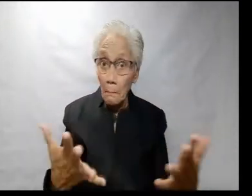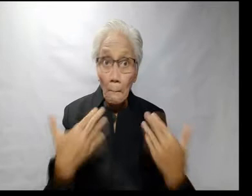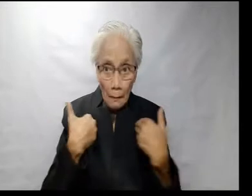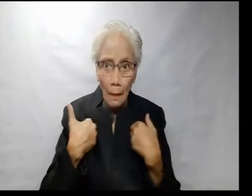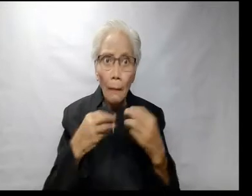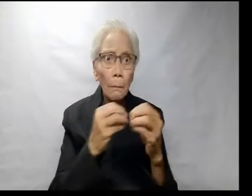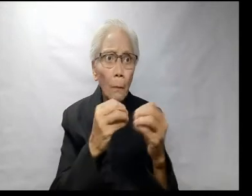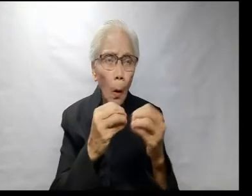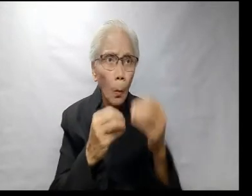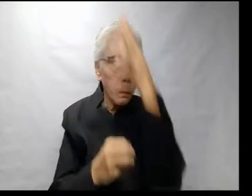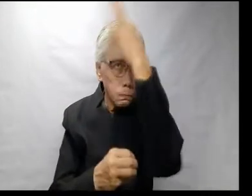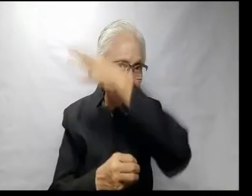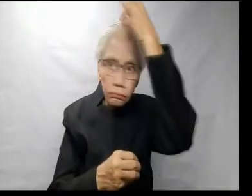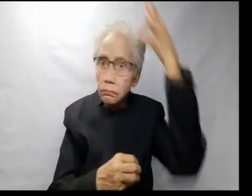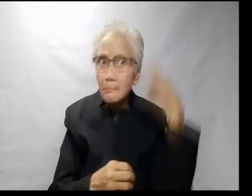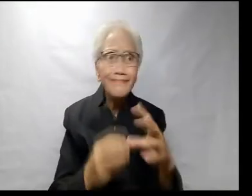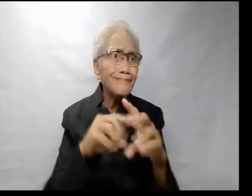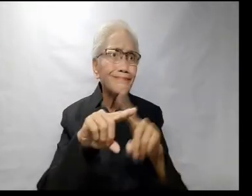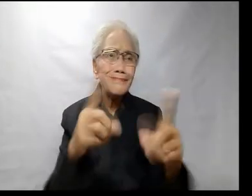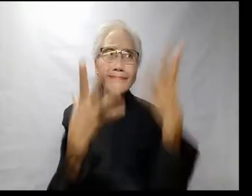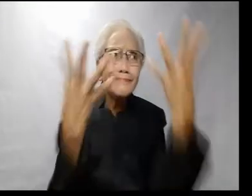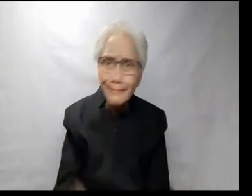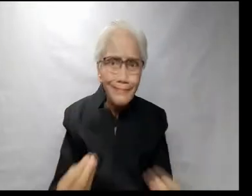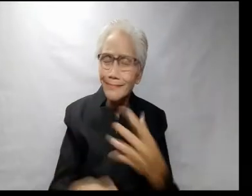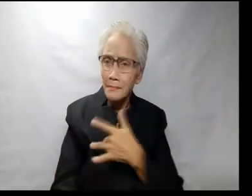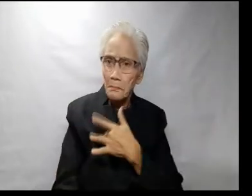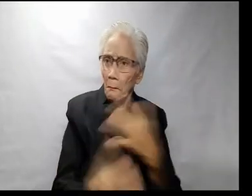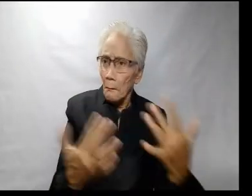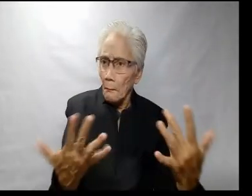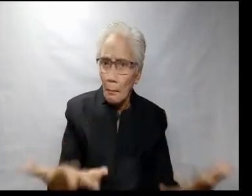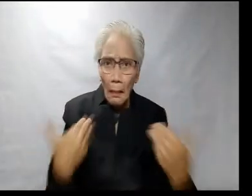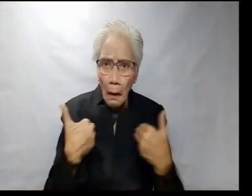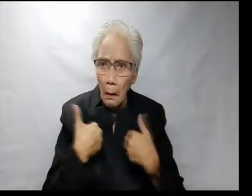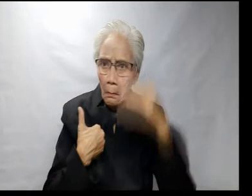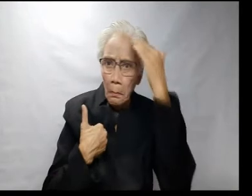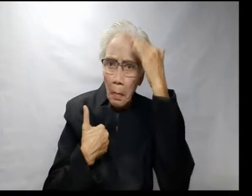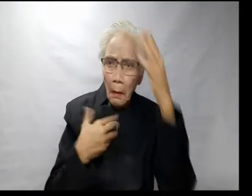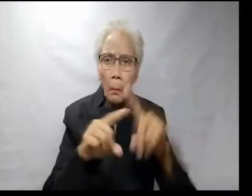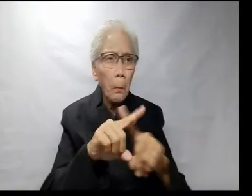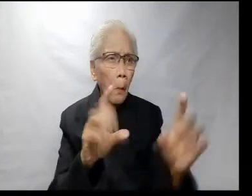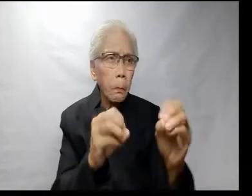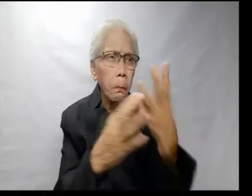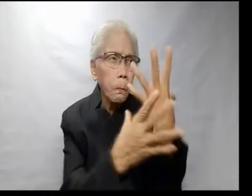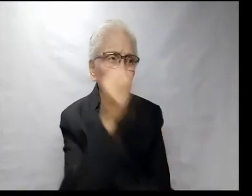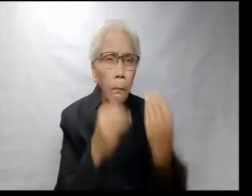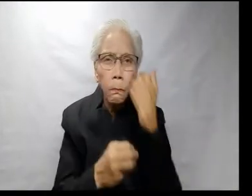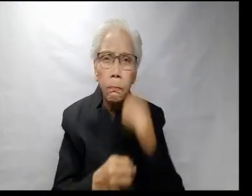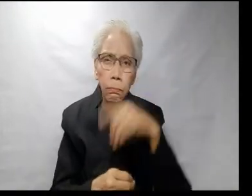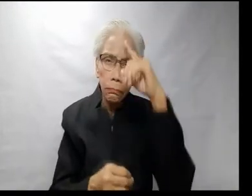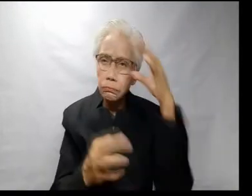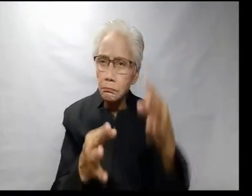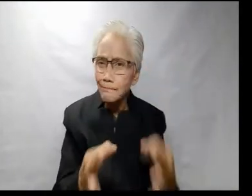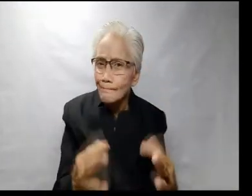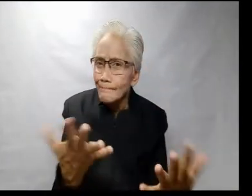We have earned more degrees, but lost our common sense. We have gained more knowledge, but less discernment. There are more experts, but